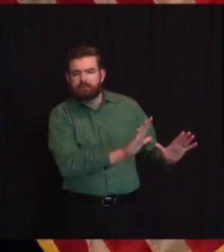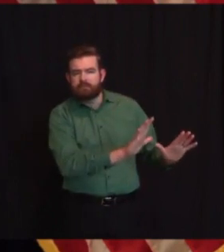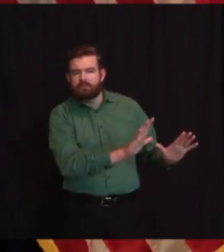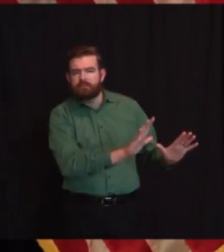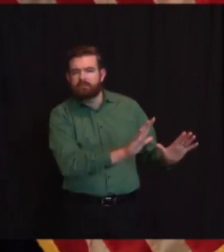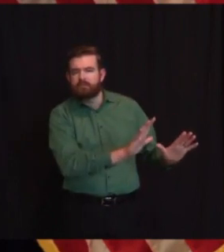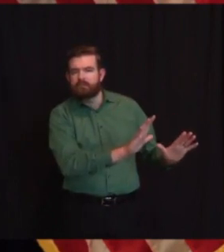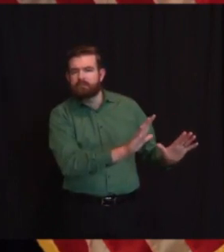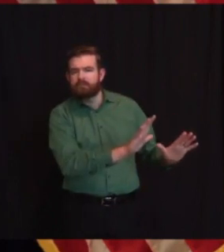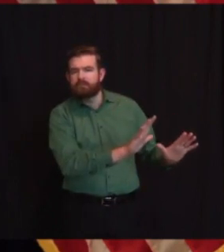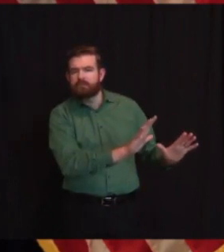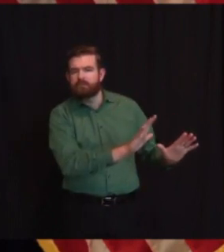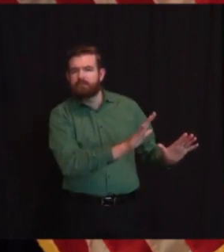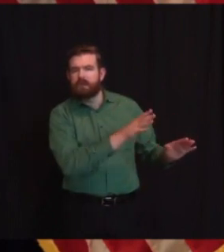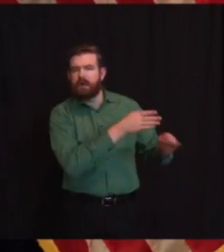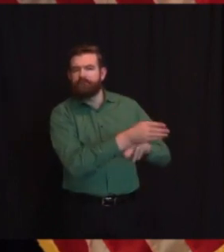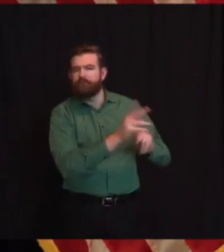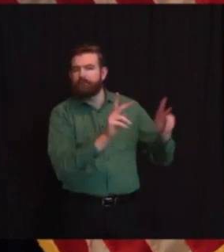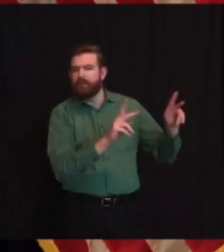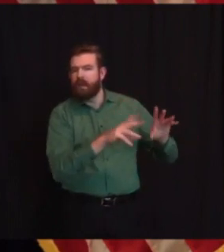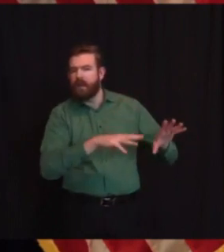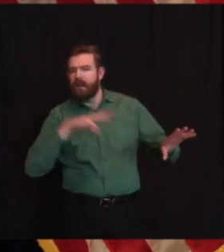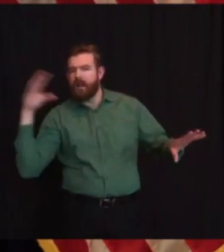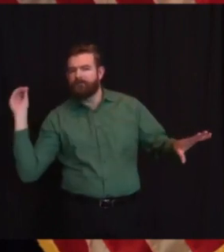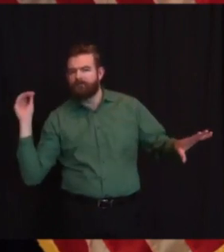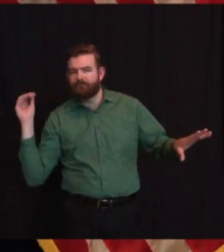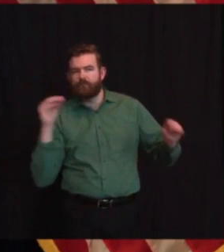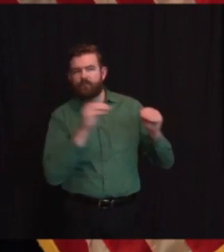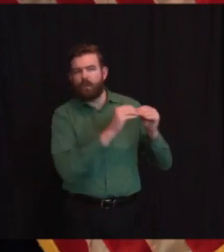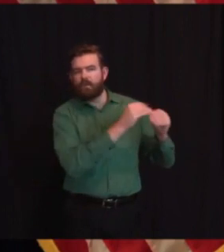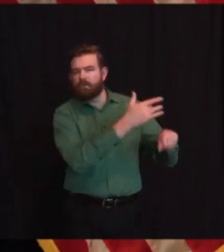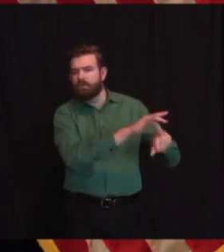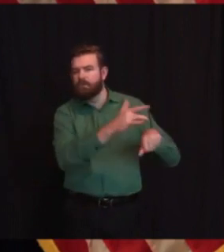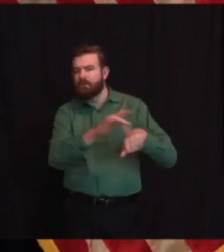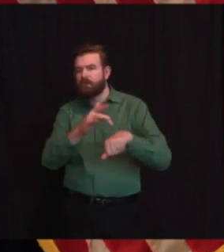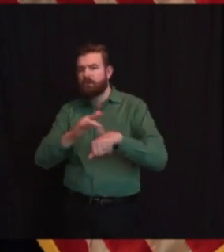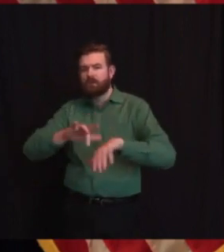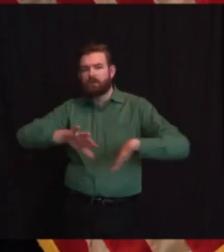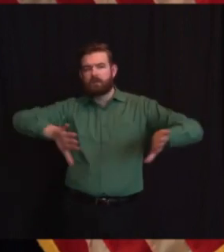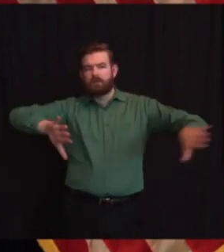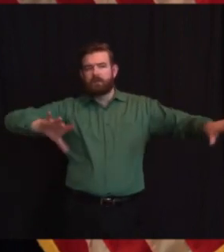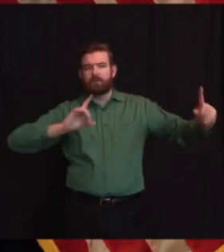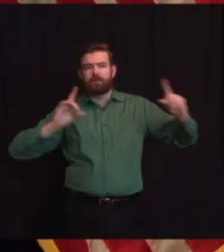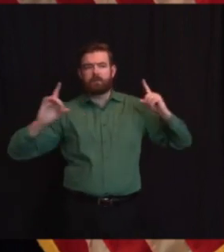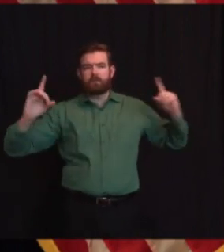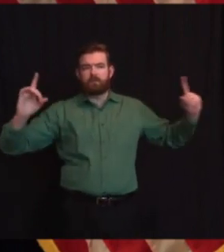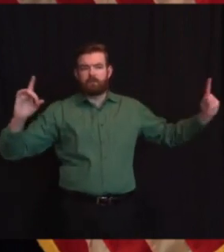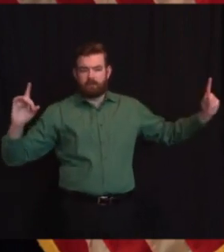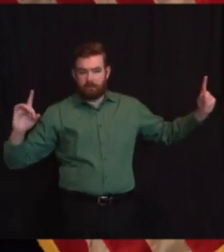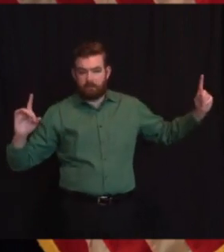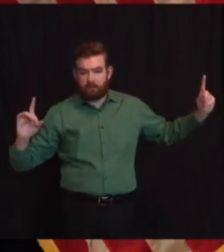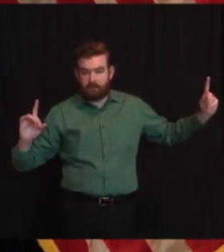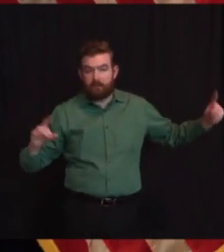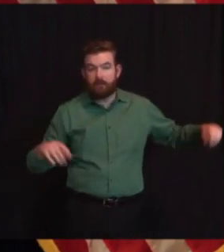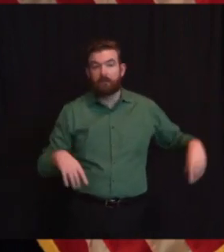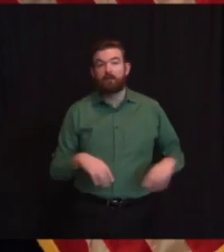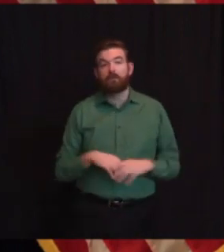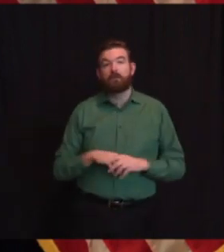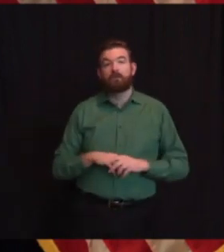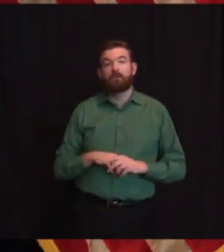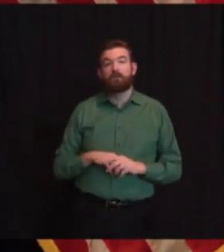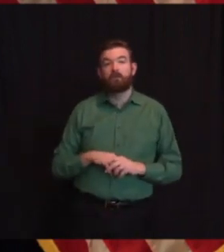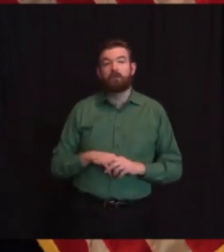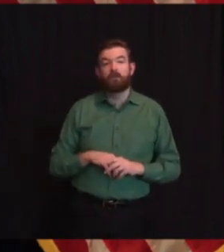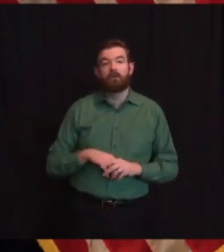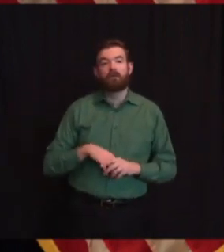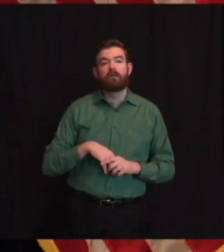to that? Just that as of last night, we're up to 63 people on furlough with 35 more pending release,